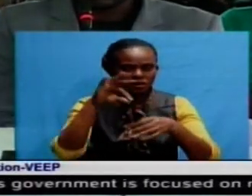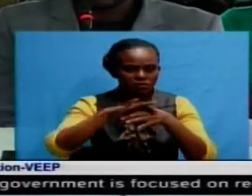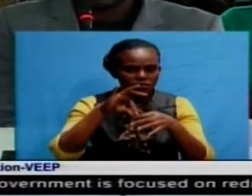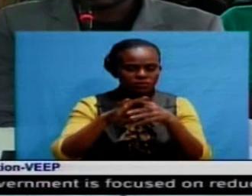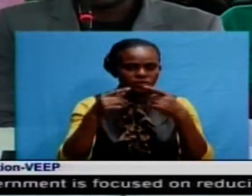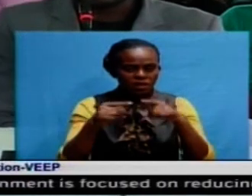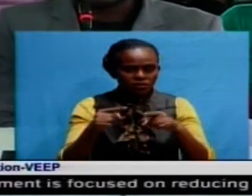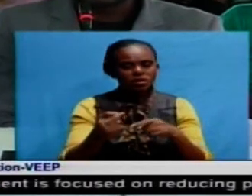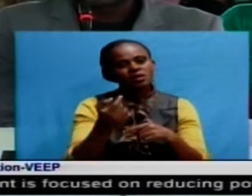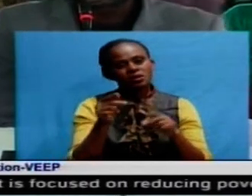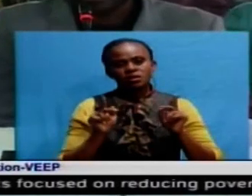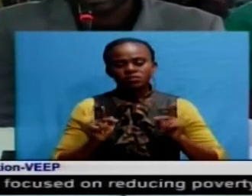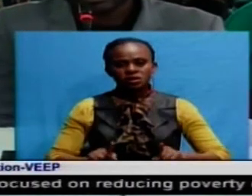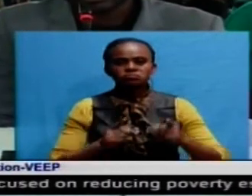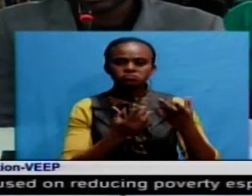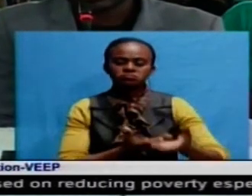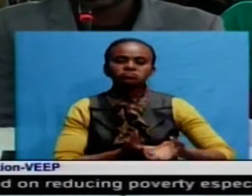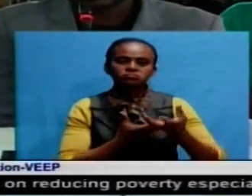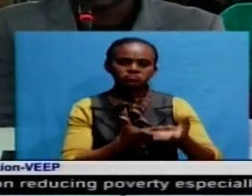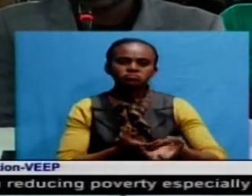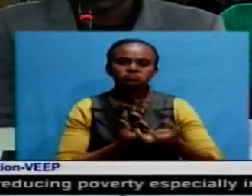was one of the petitioners.